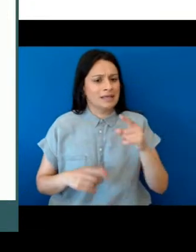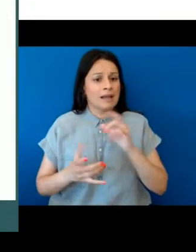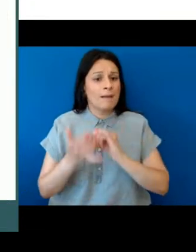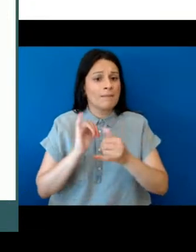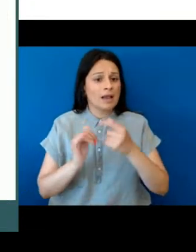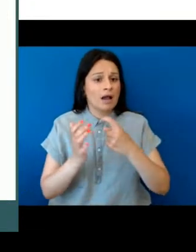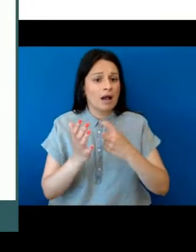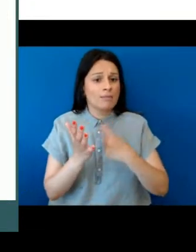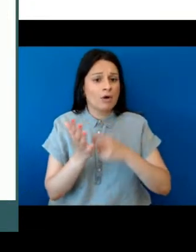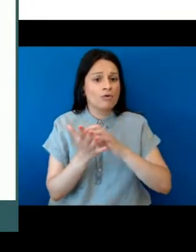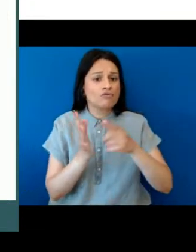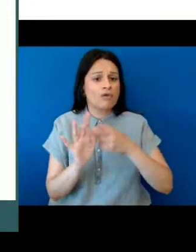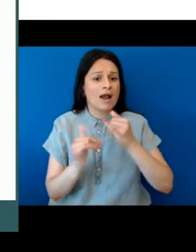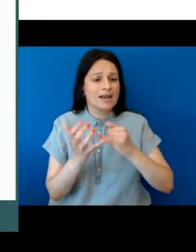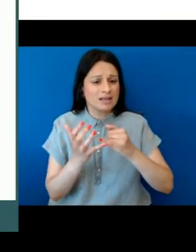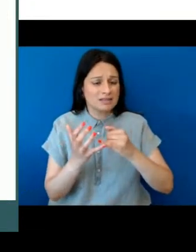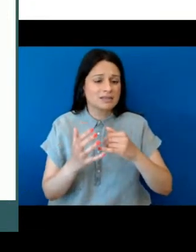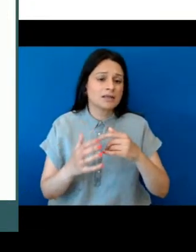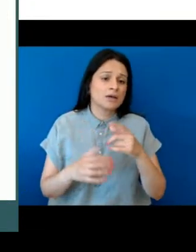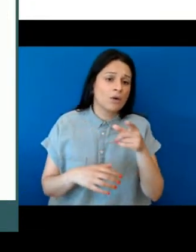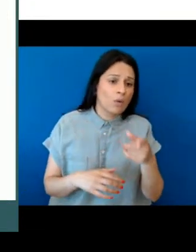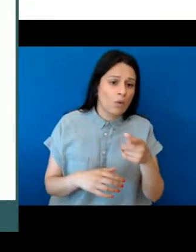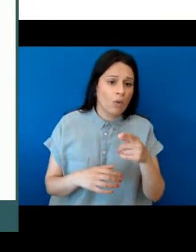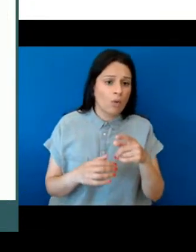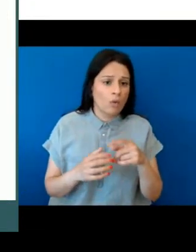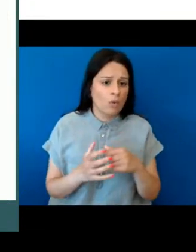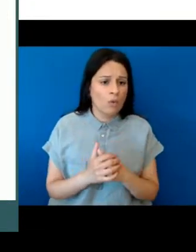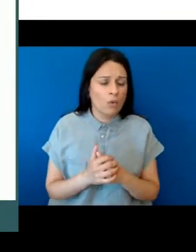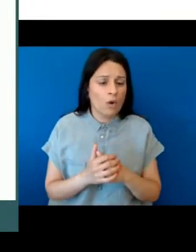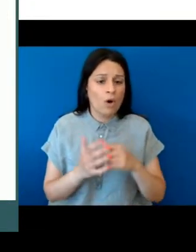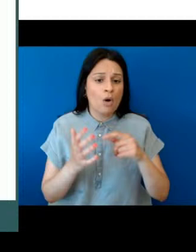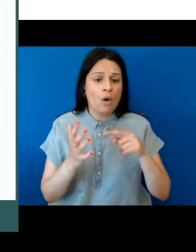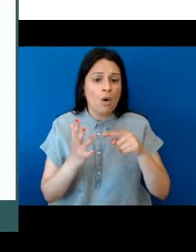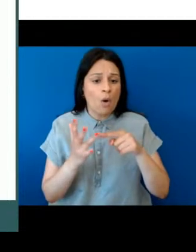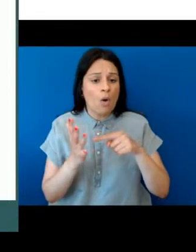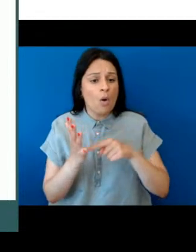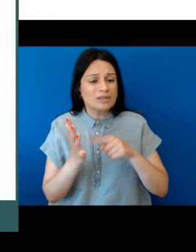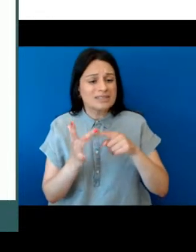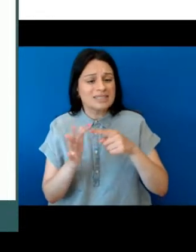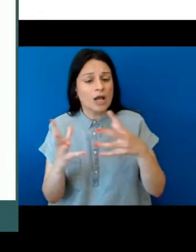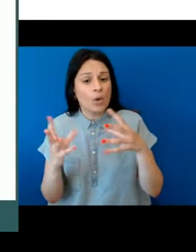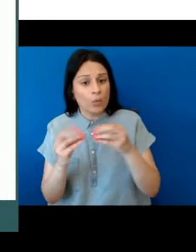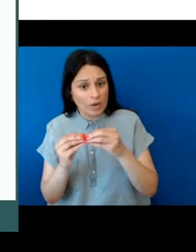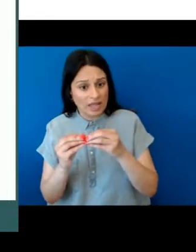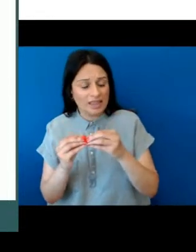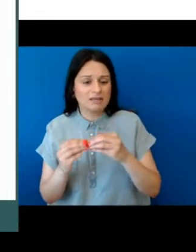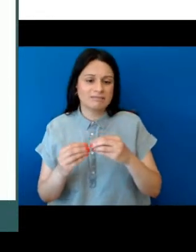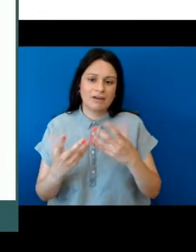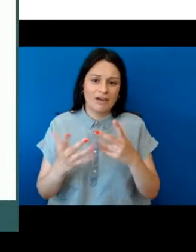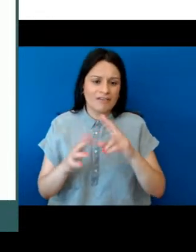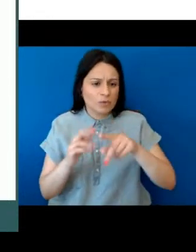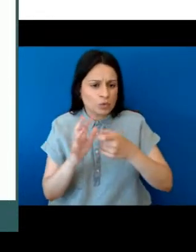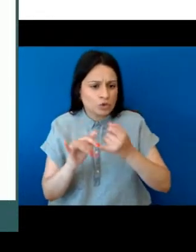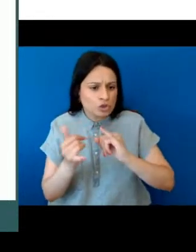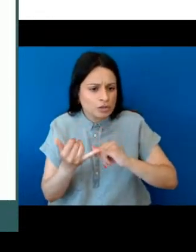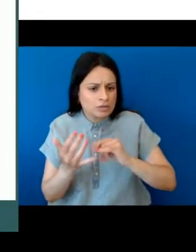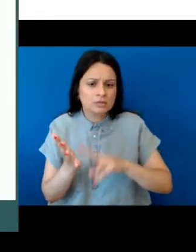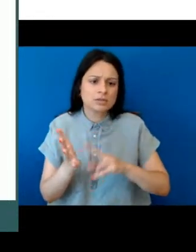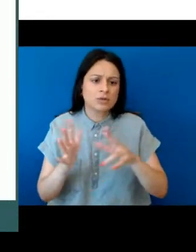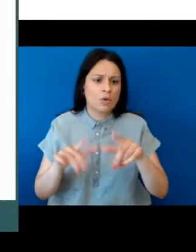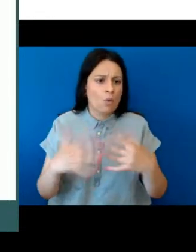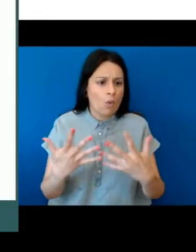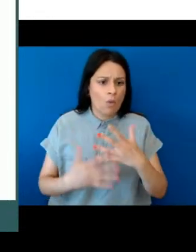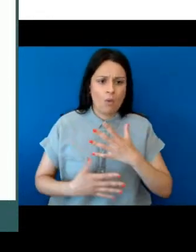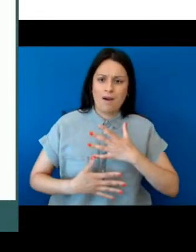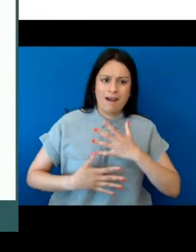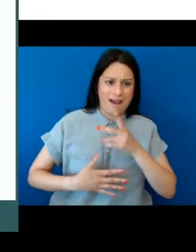rhinosinusitis, they may get otitis media with effusion, and they may get asthma or worsening asthma if they